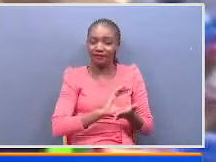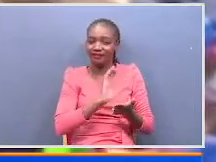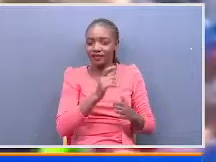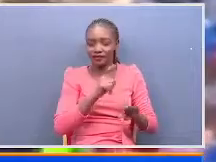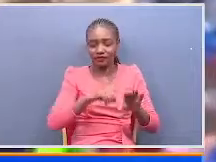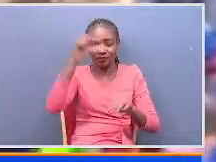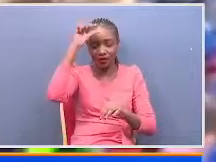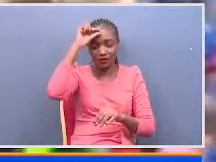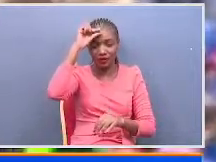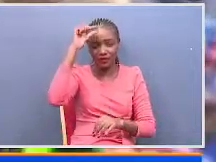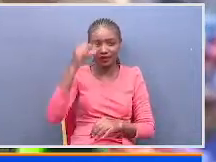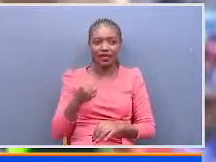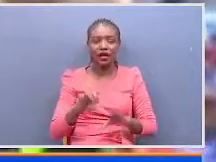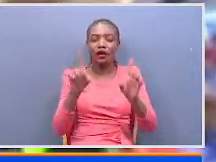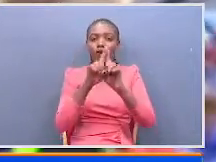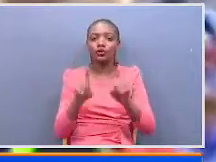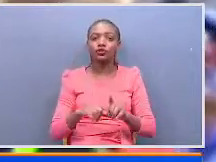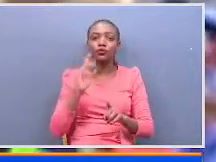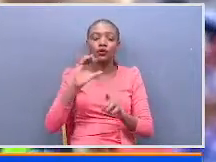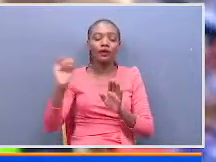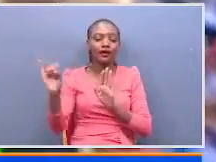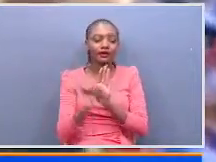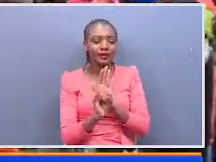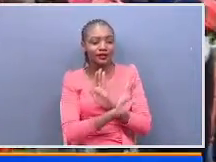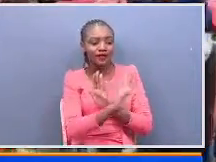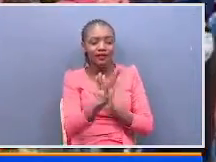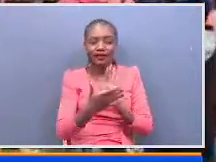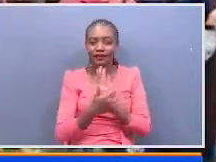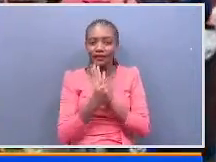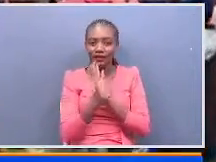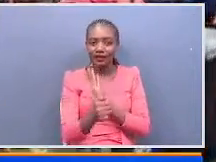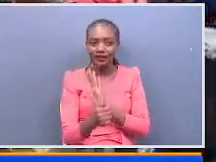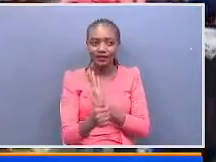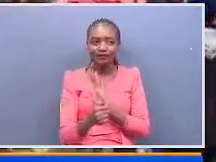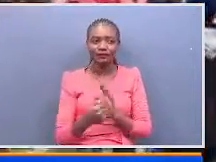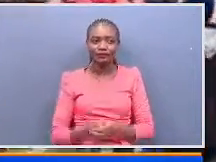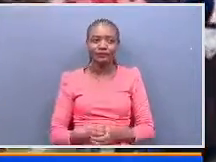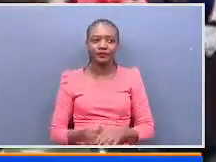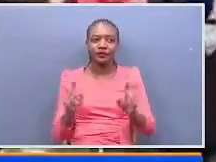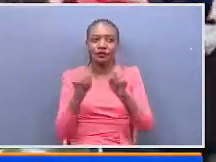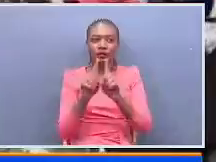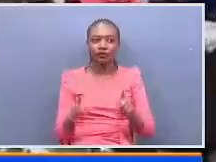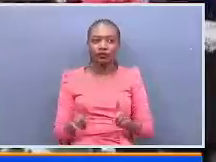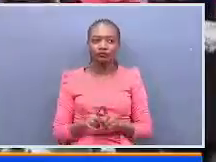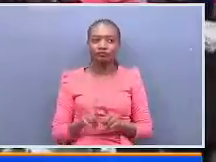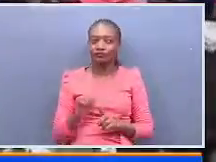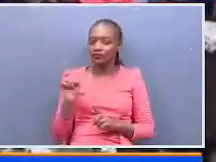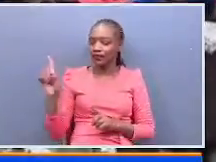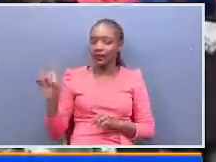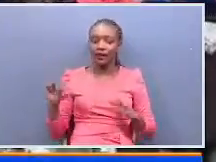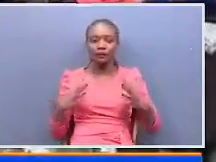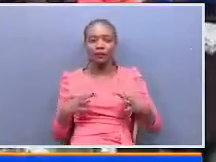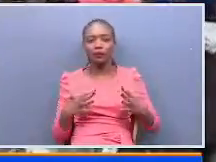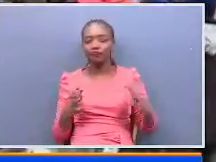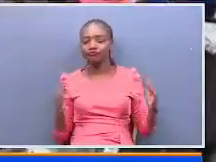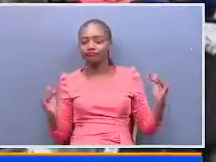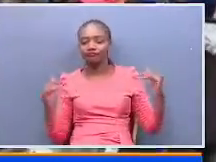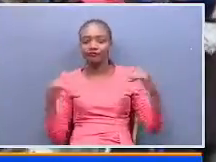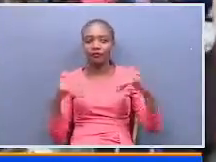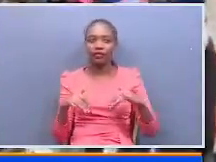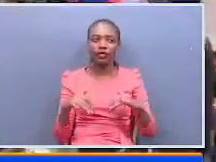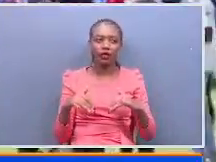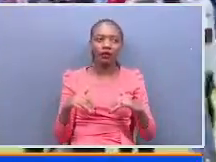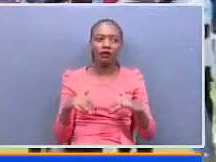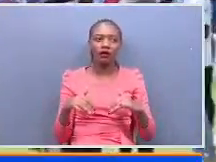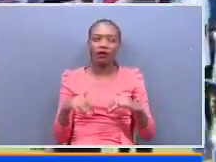serikali. Tutawatambua ujuzi yao. A call for peace and voter turn-up dominated the better part